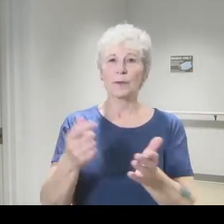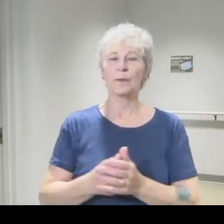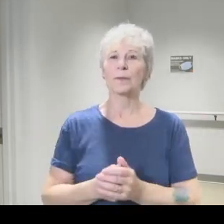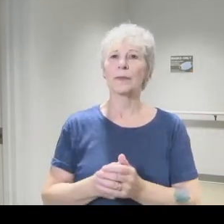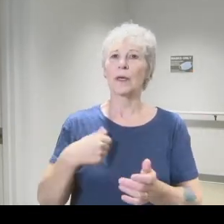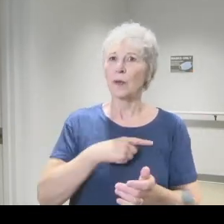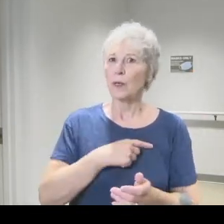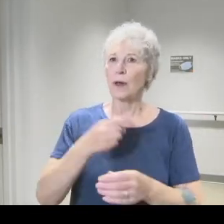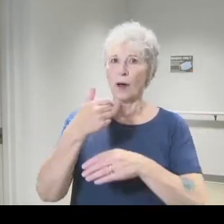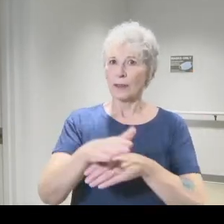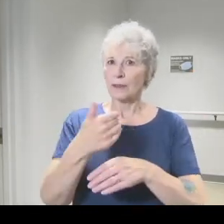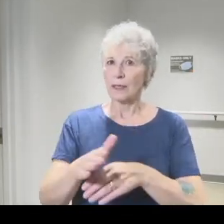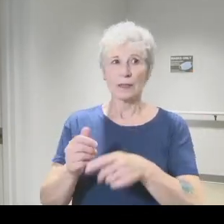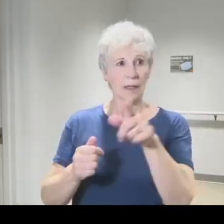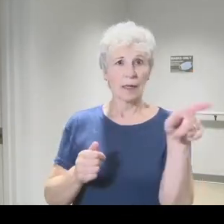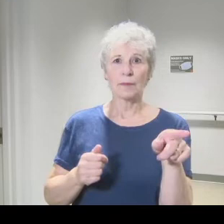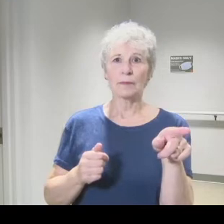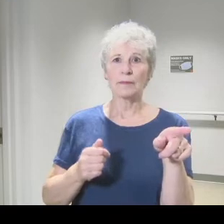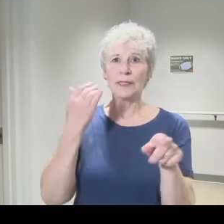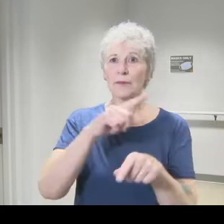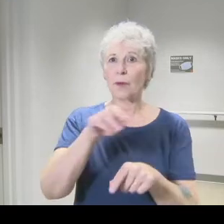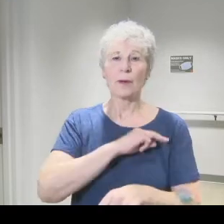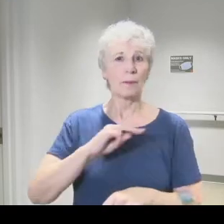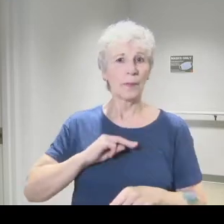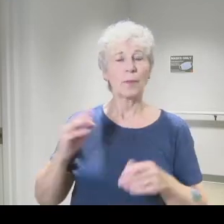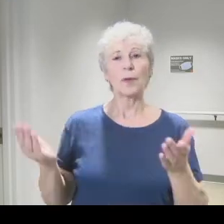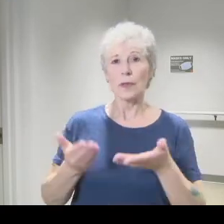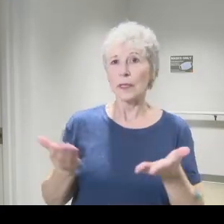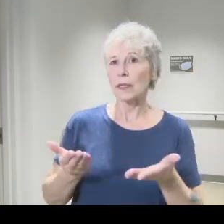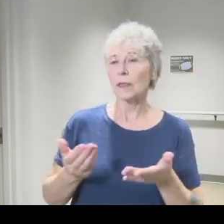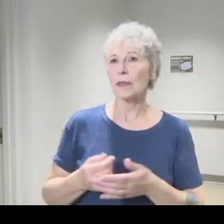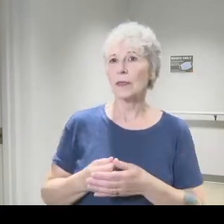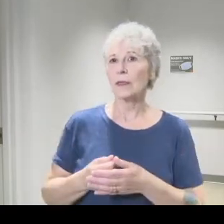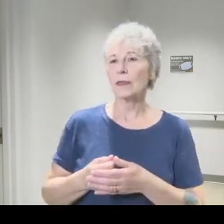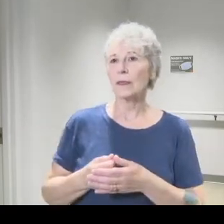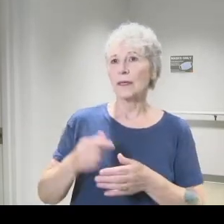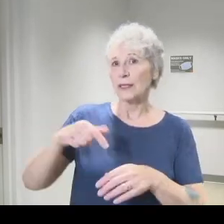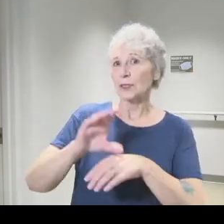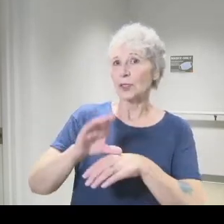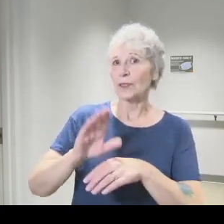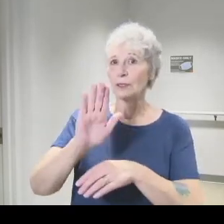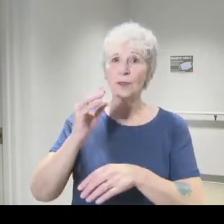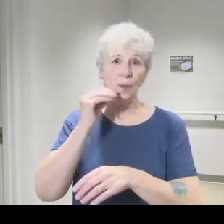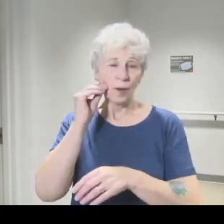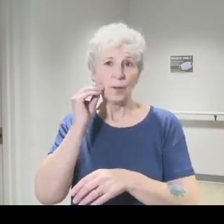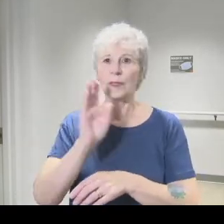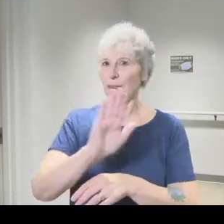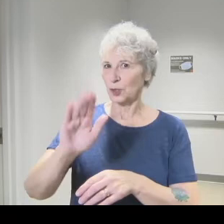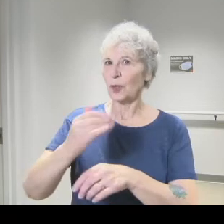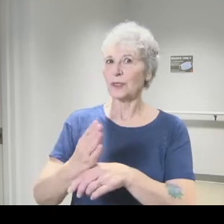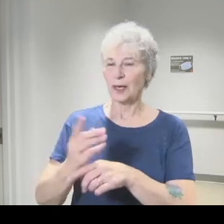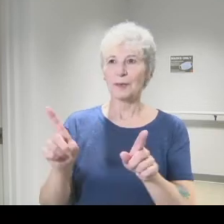We are sending them. So if you're a member here, or you call this home, it's your job too, to